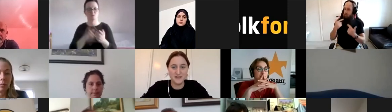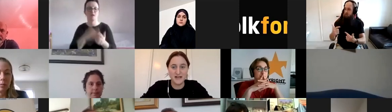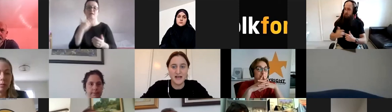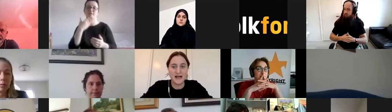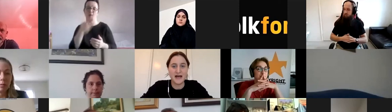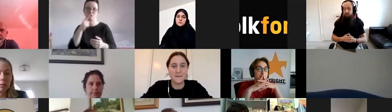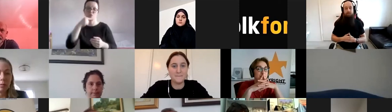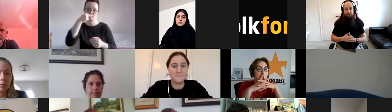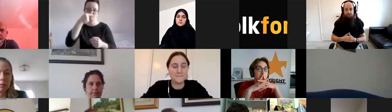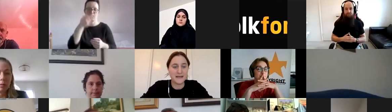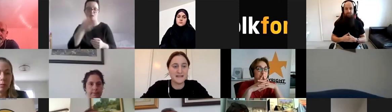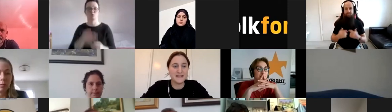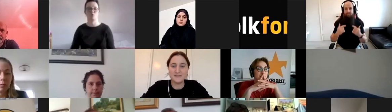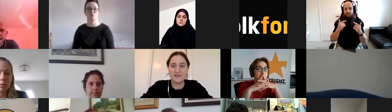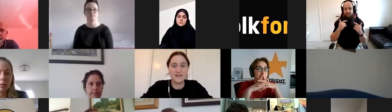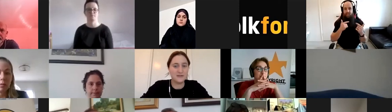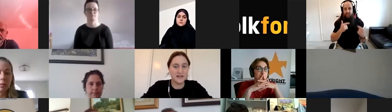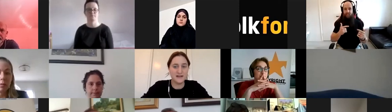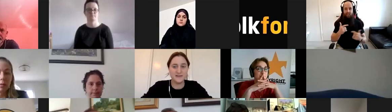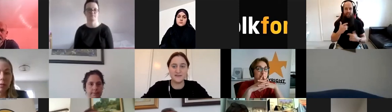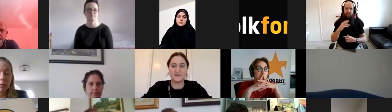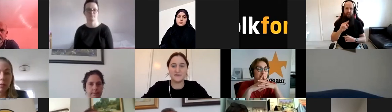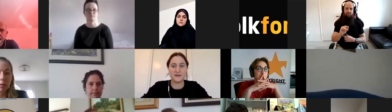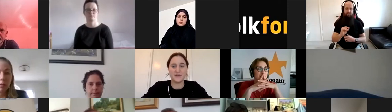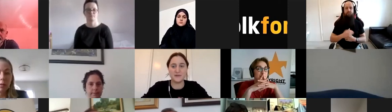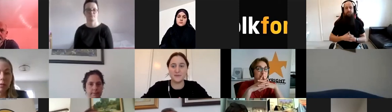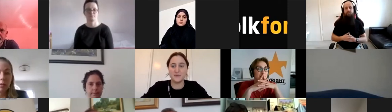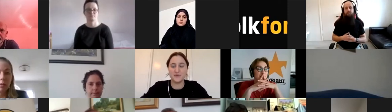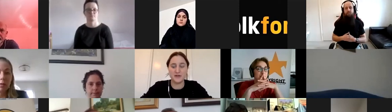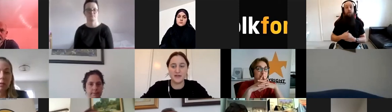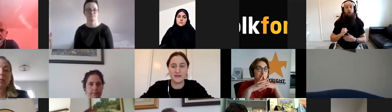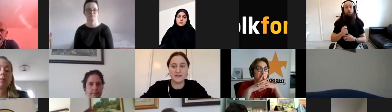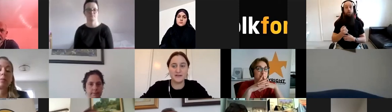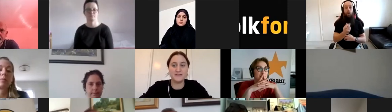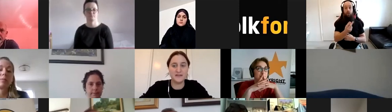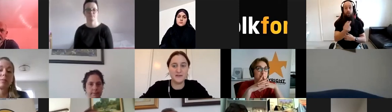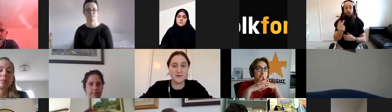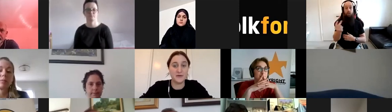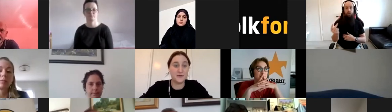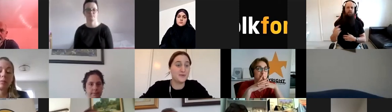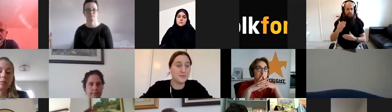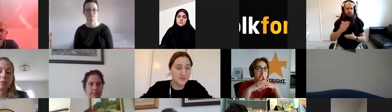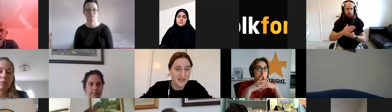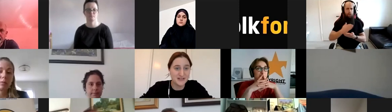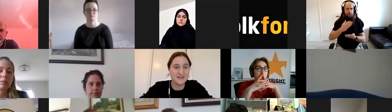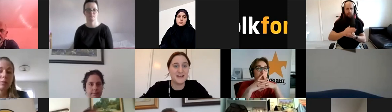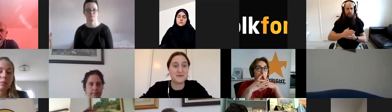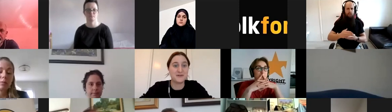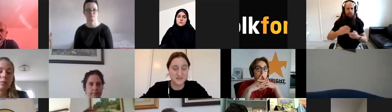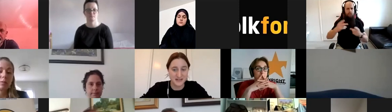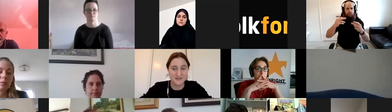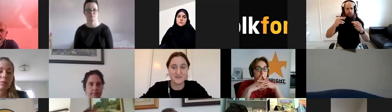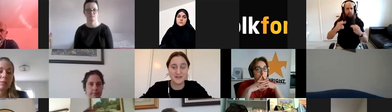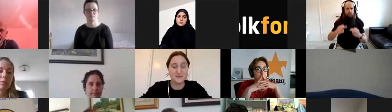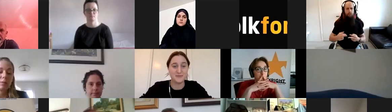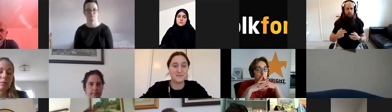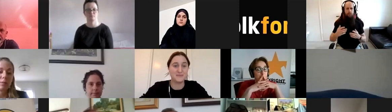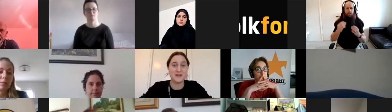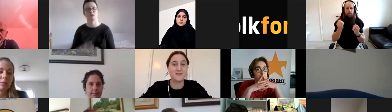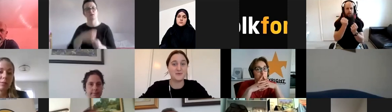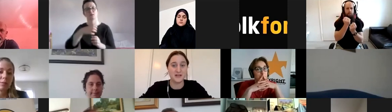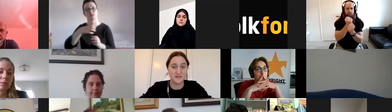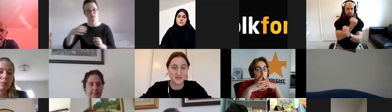you. And if anyone else, I think we'll move on and continue on the Bosnian language track. So if